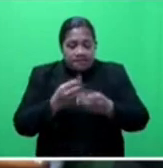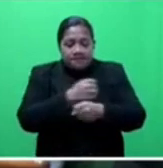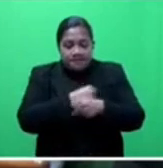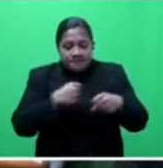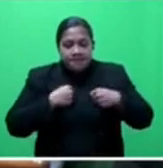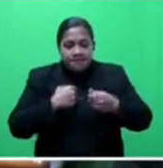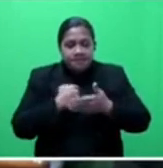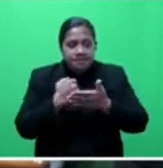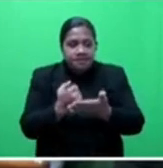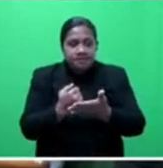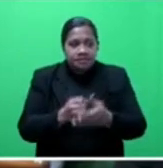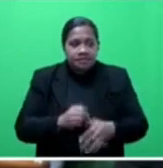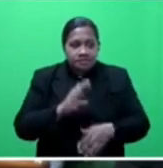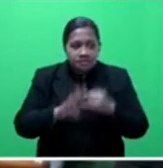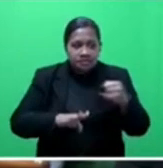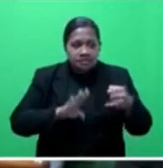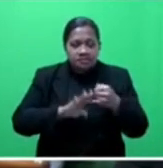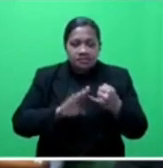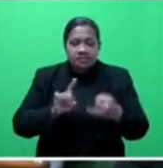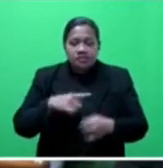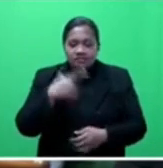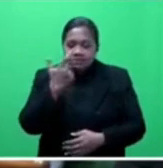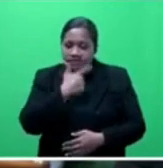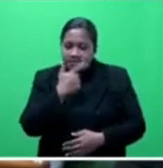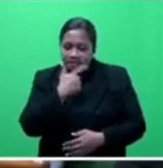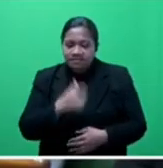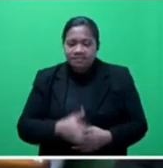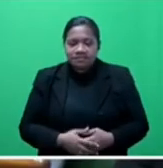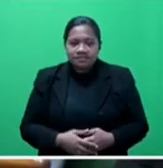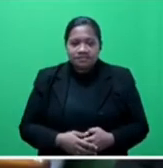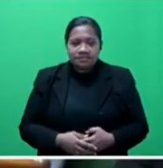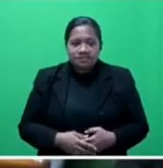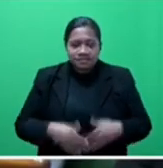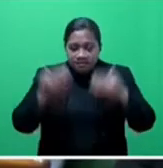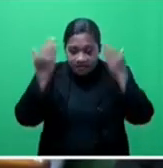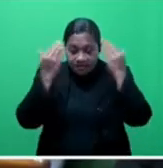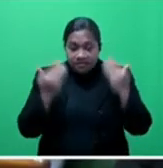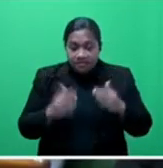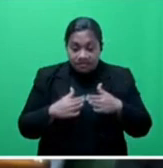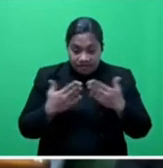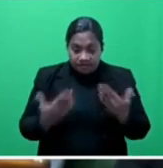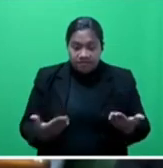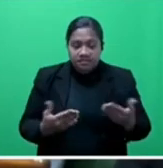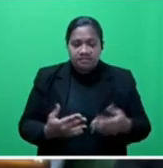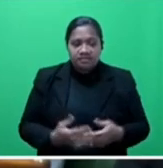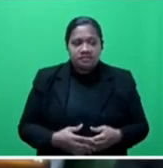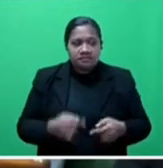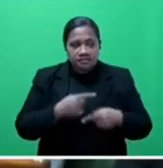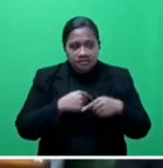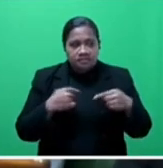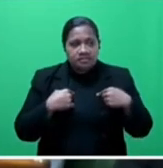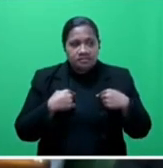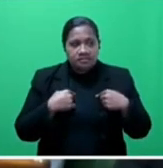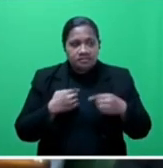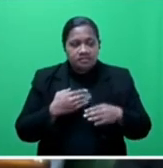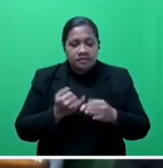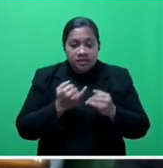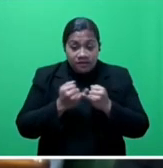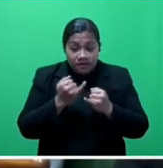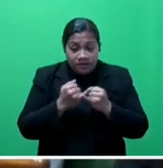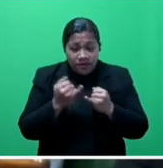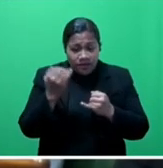last ones to laugh. Mr. Speaker, we are now at the point where we will very shortly elect our next